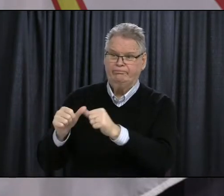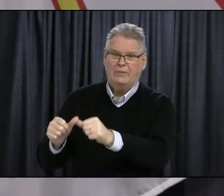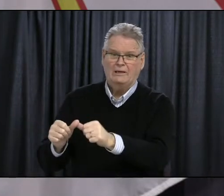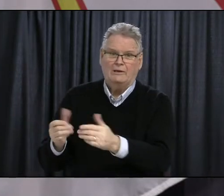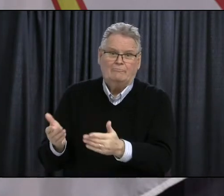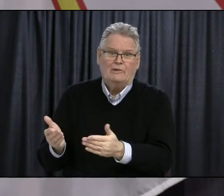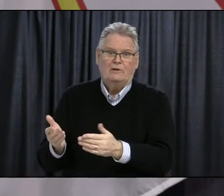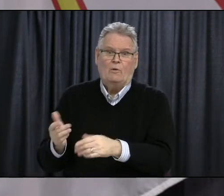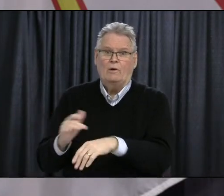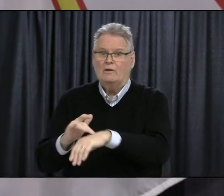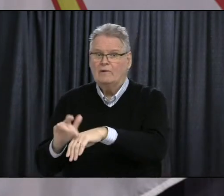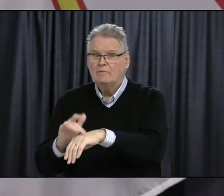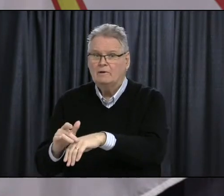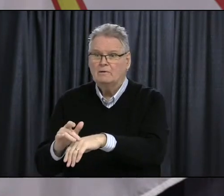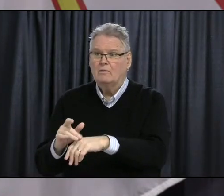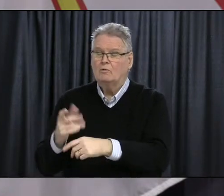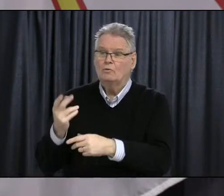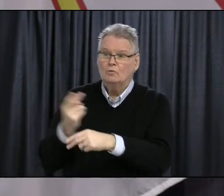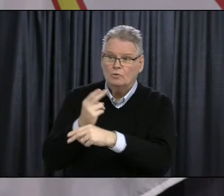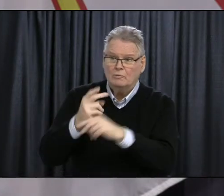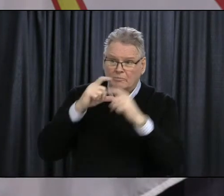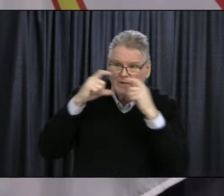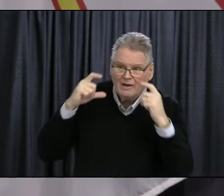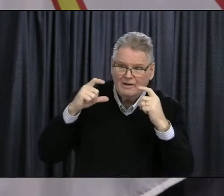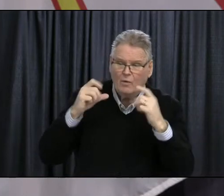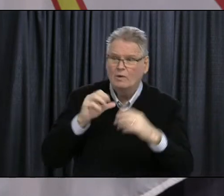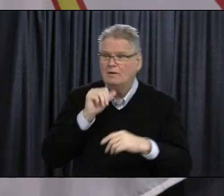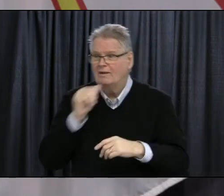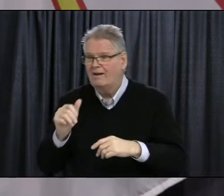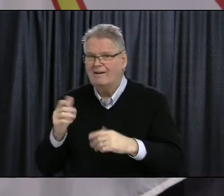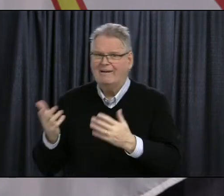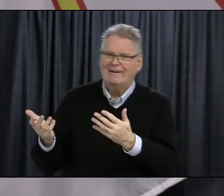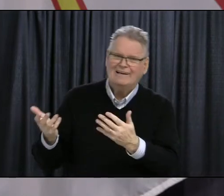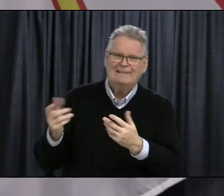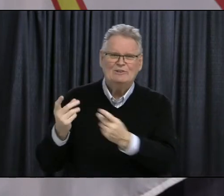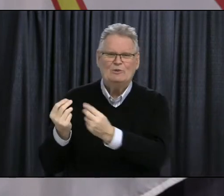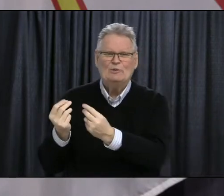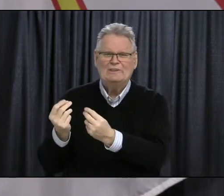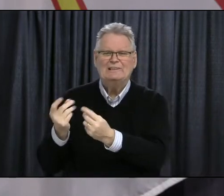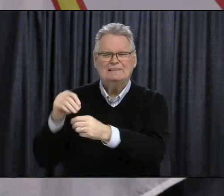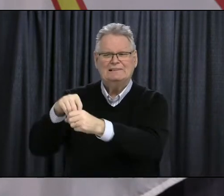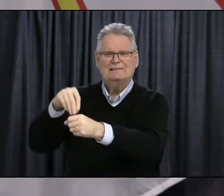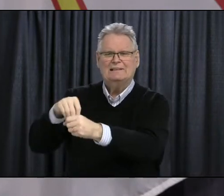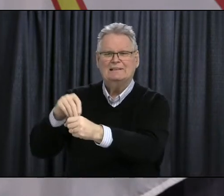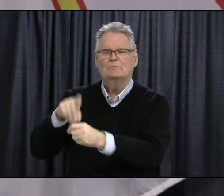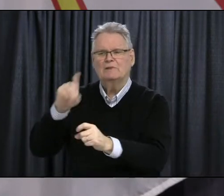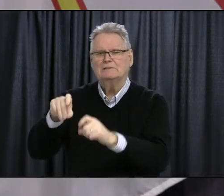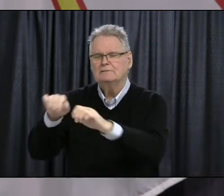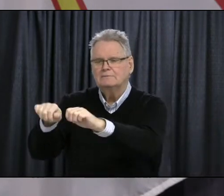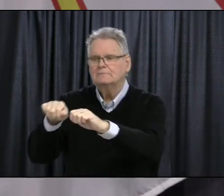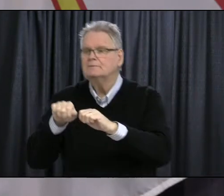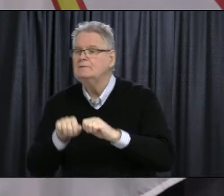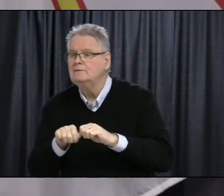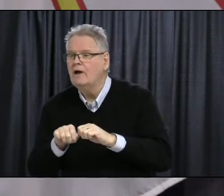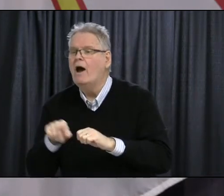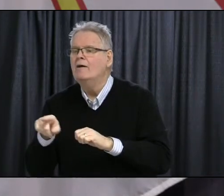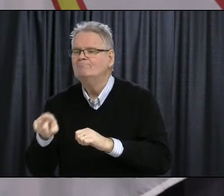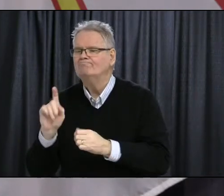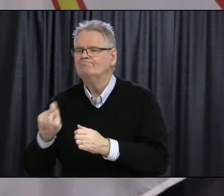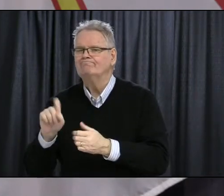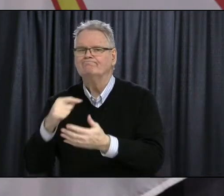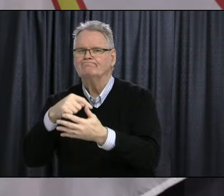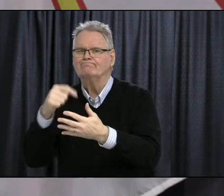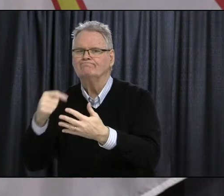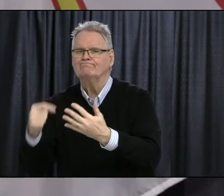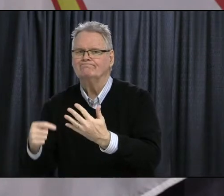in that particular place. And so if that risk is low, then there's not a danger to public safety and you don't need to announce.